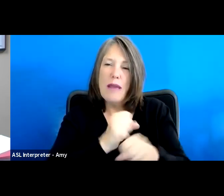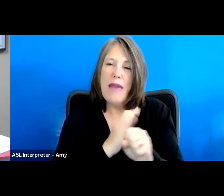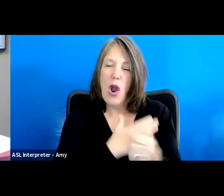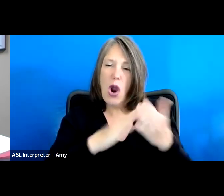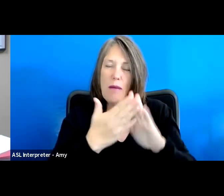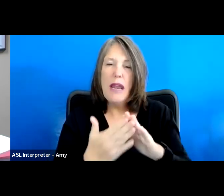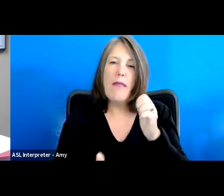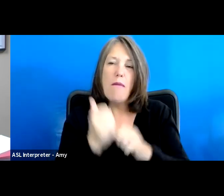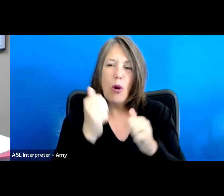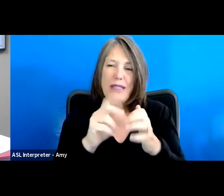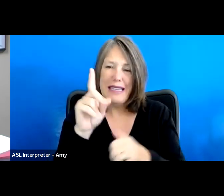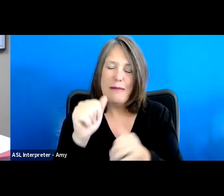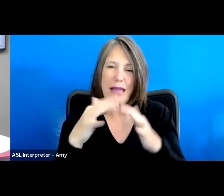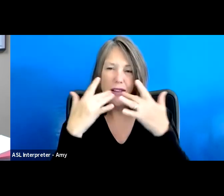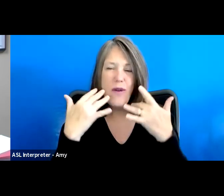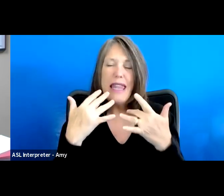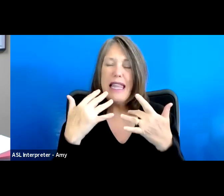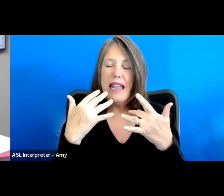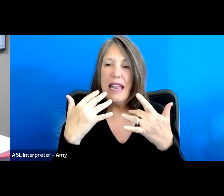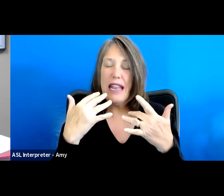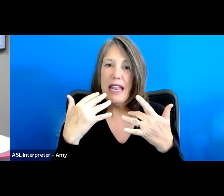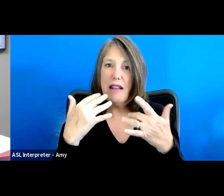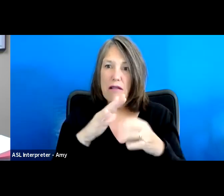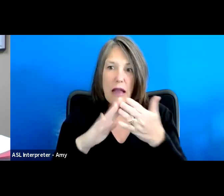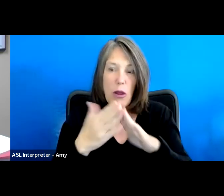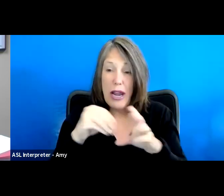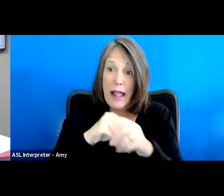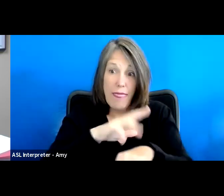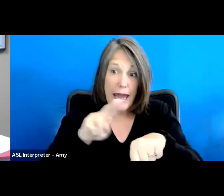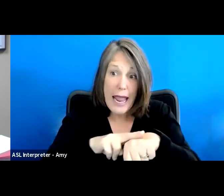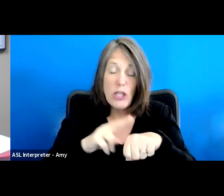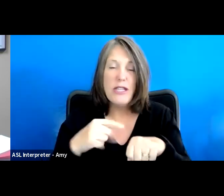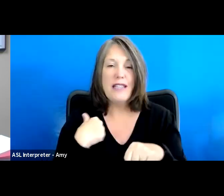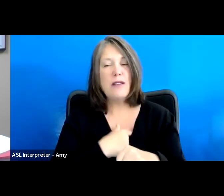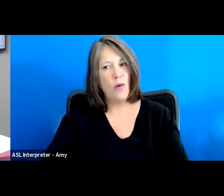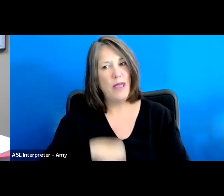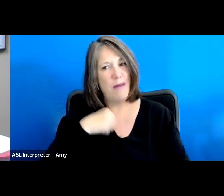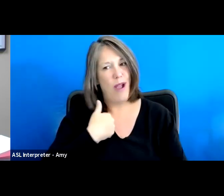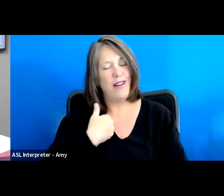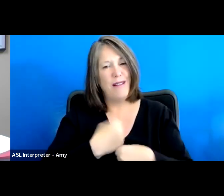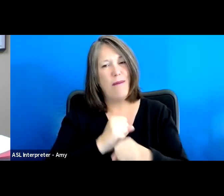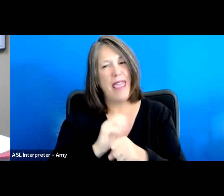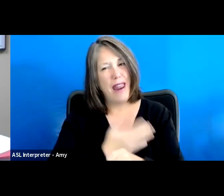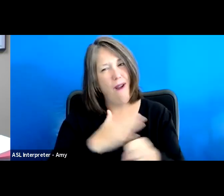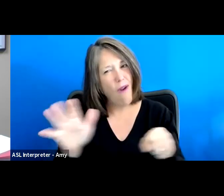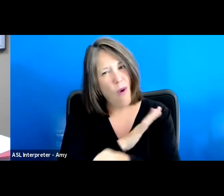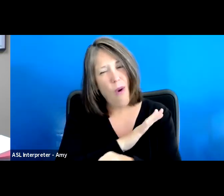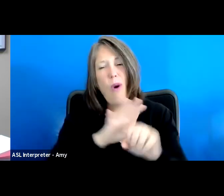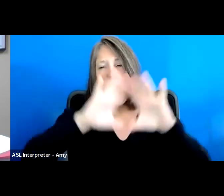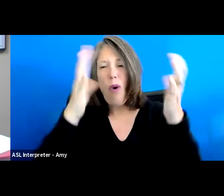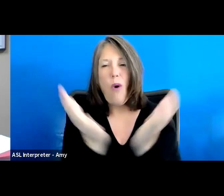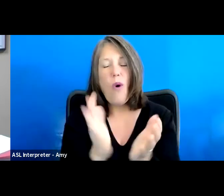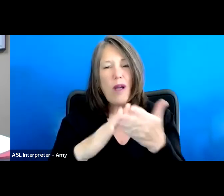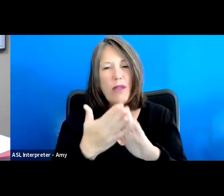most disability-friendly community in the nation? So we pride ourselves on making our entire community